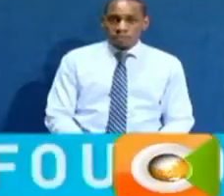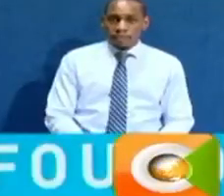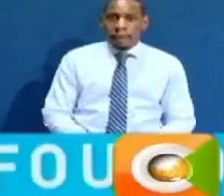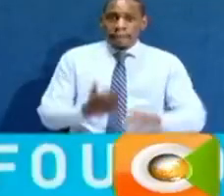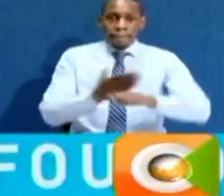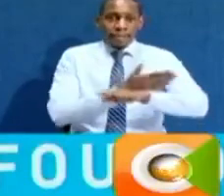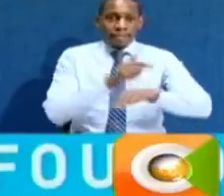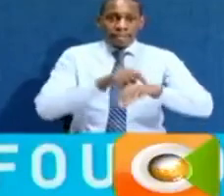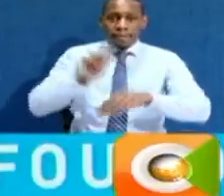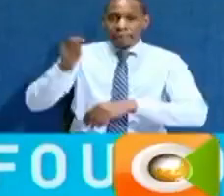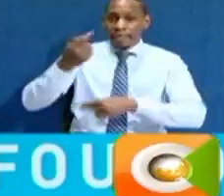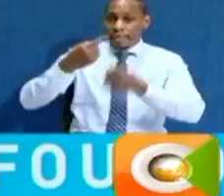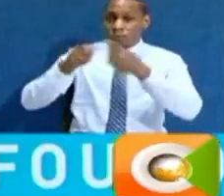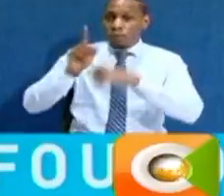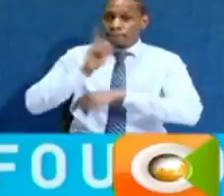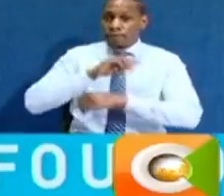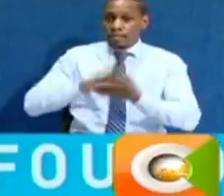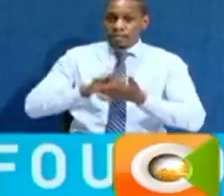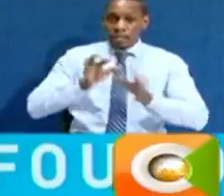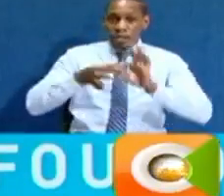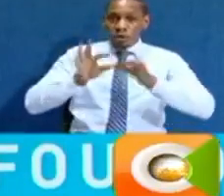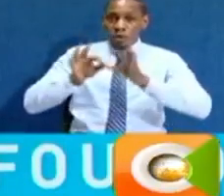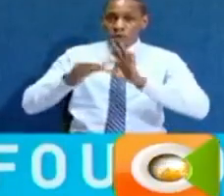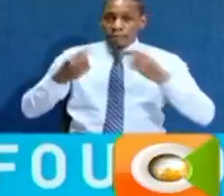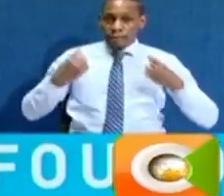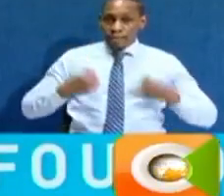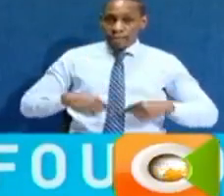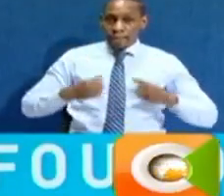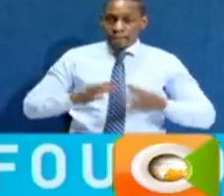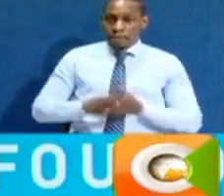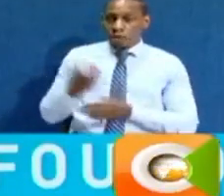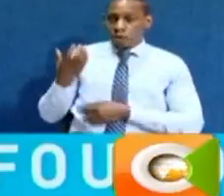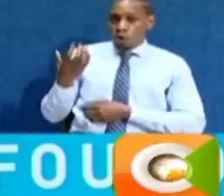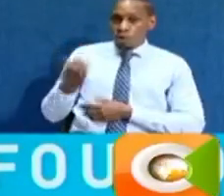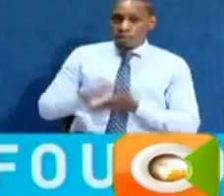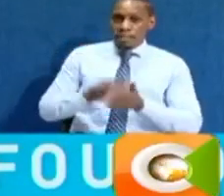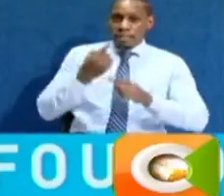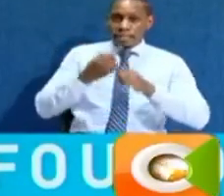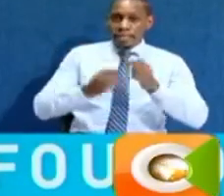The last time that Kenya won an Olympic medal, gold medal,